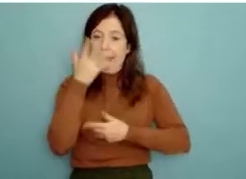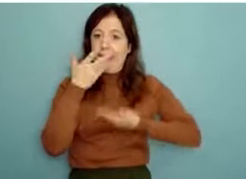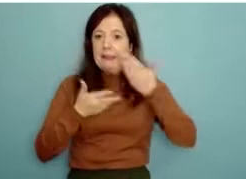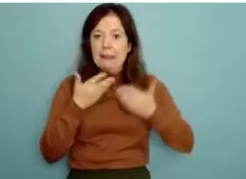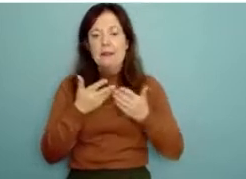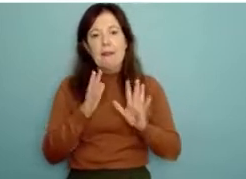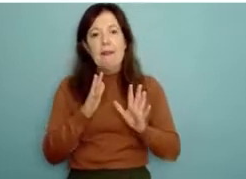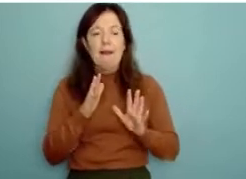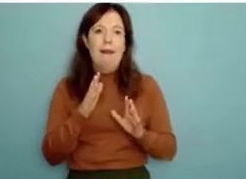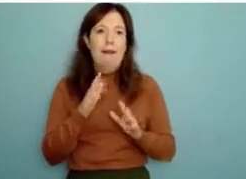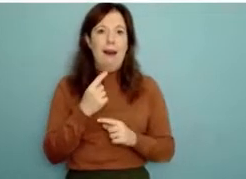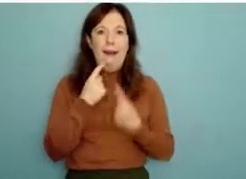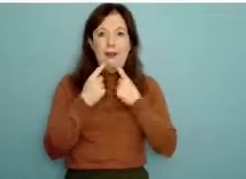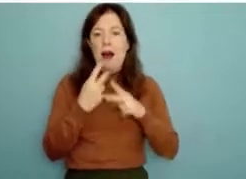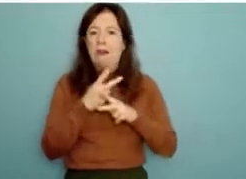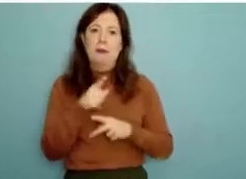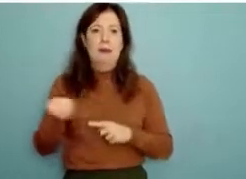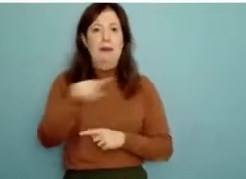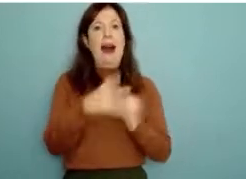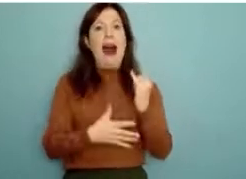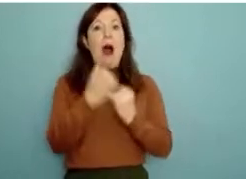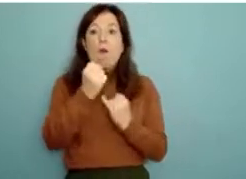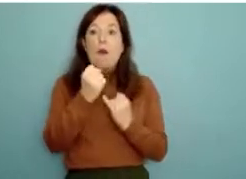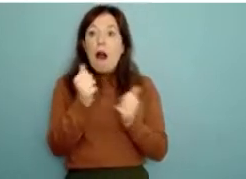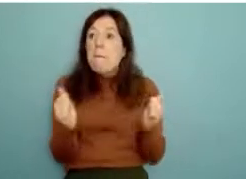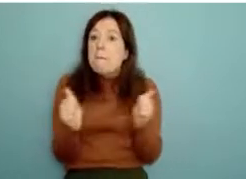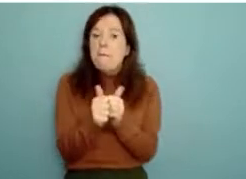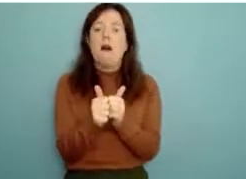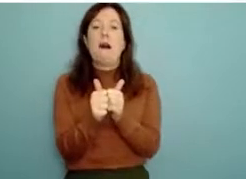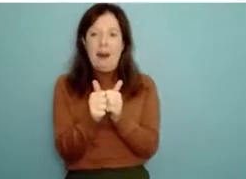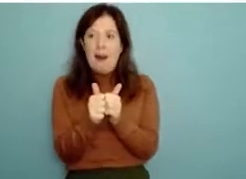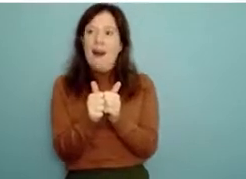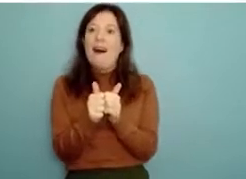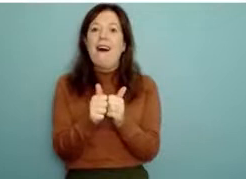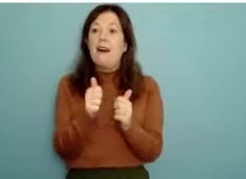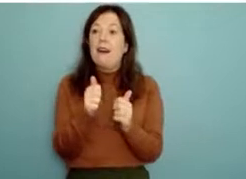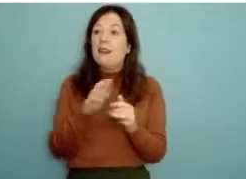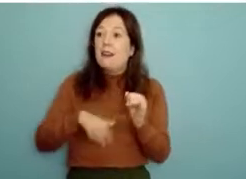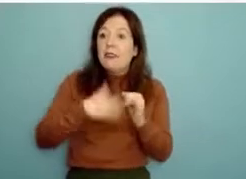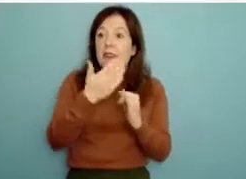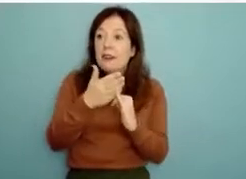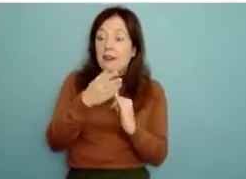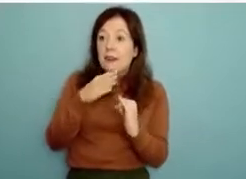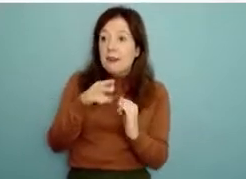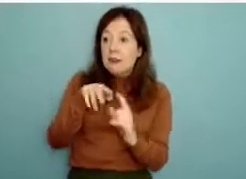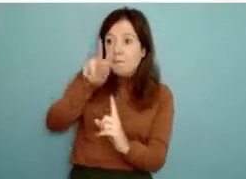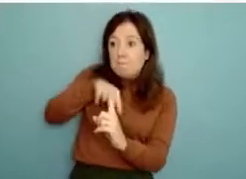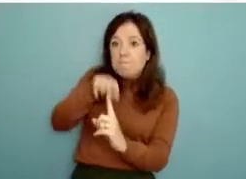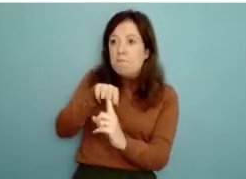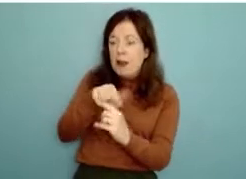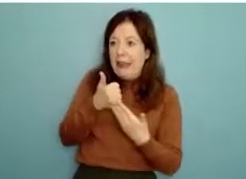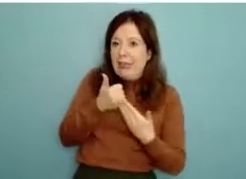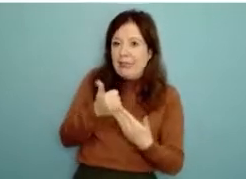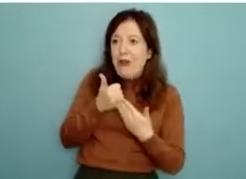know that outcomes really do help us to recognise the impact of our individual interventions as well as